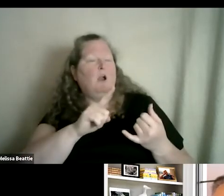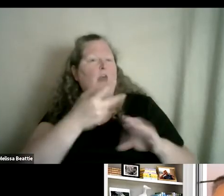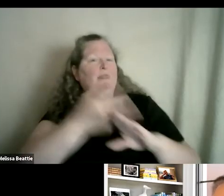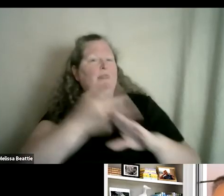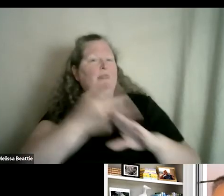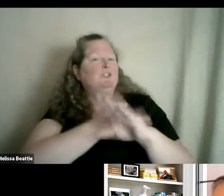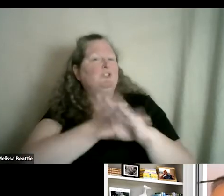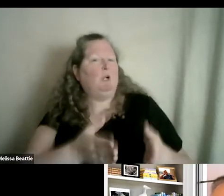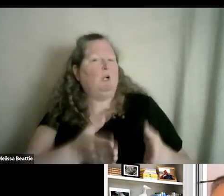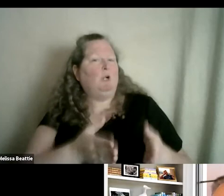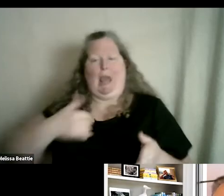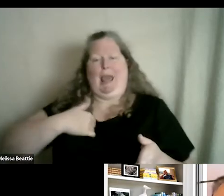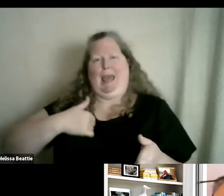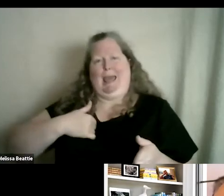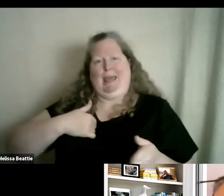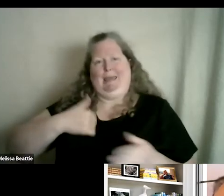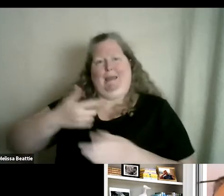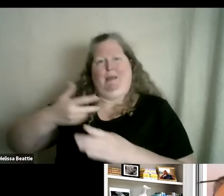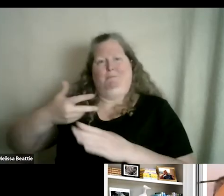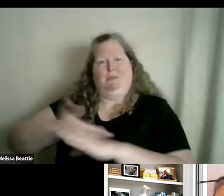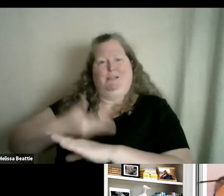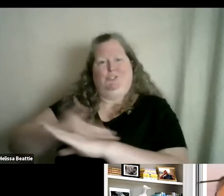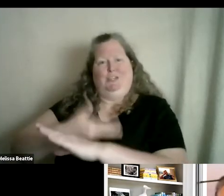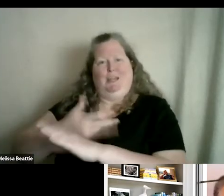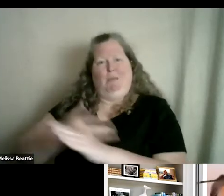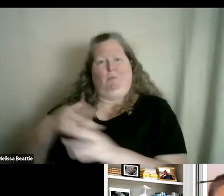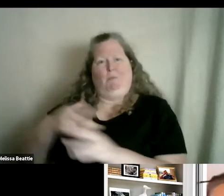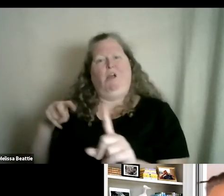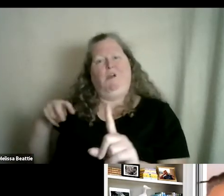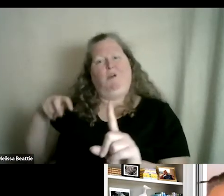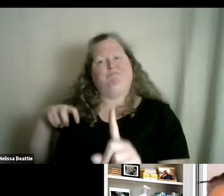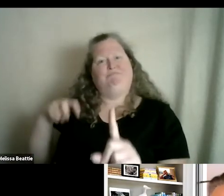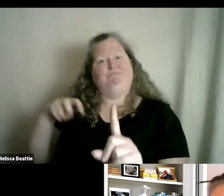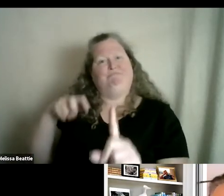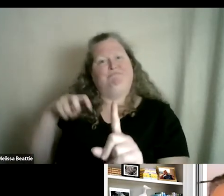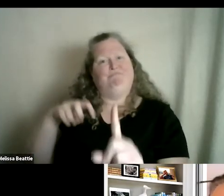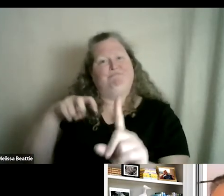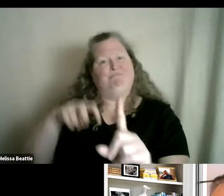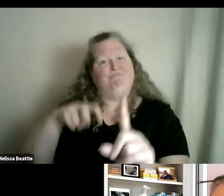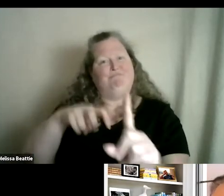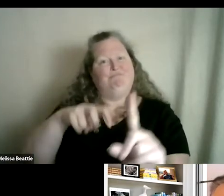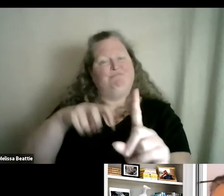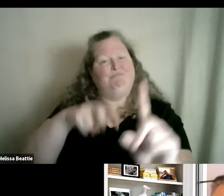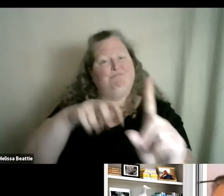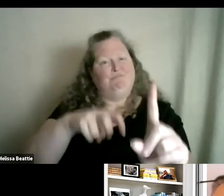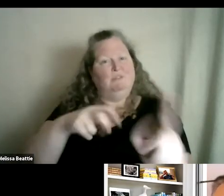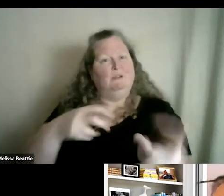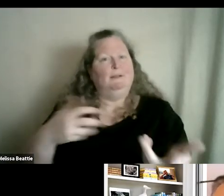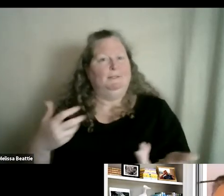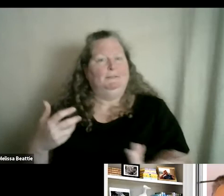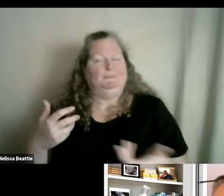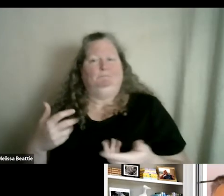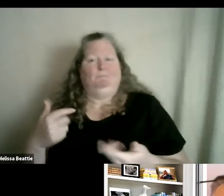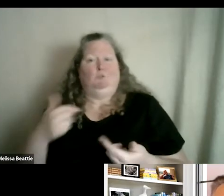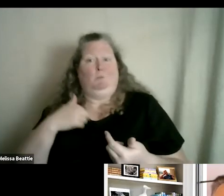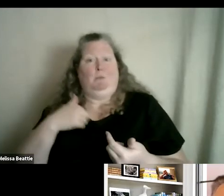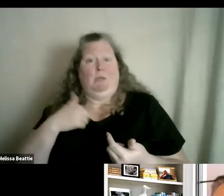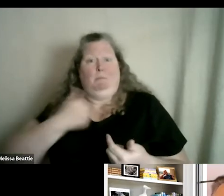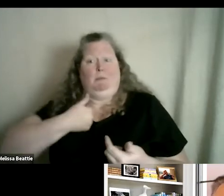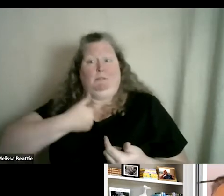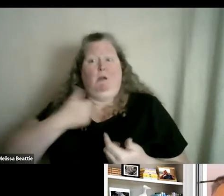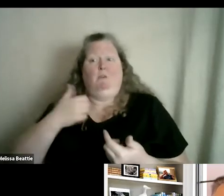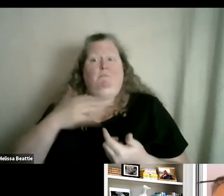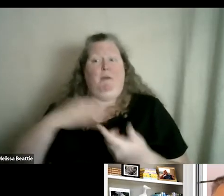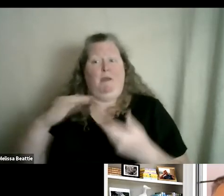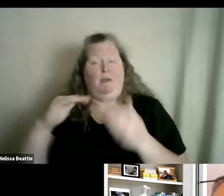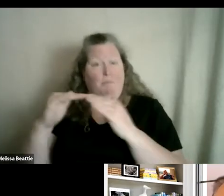me towards destinations that perhaps may be beneficial to me and to my peers and to my society at